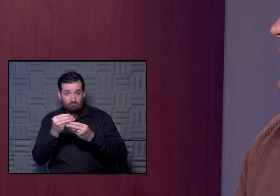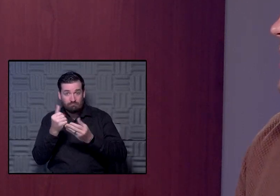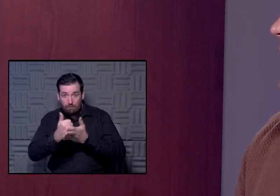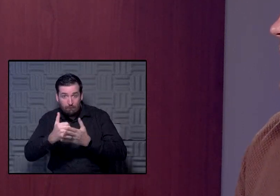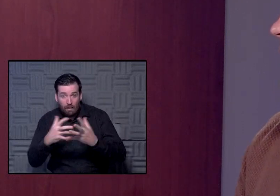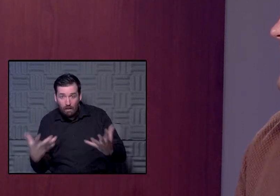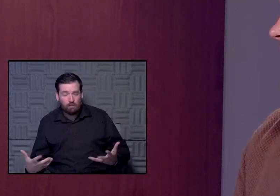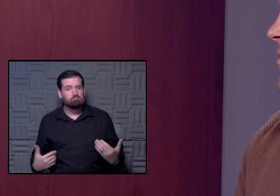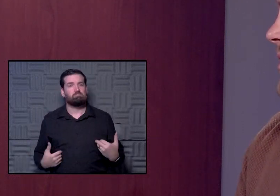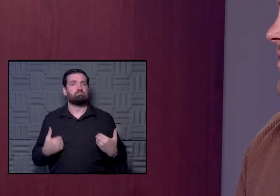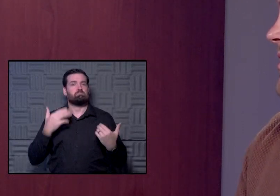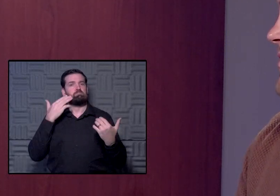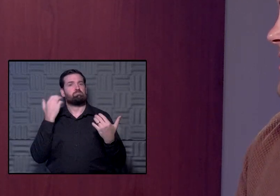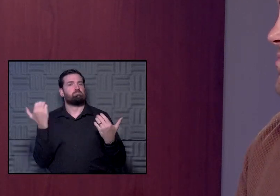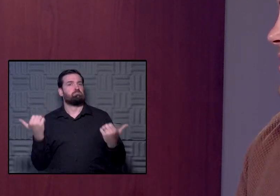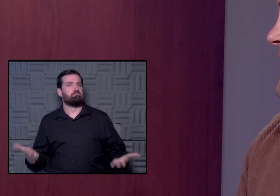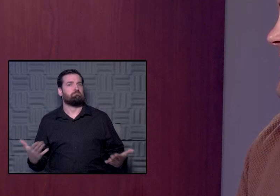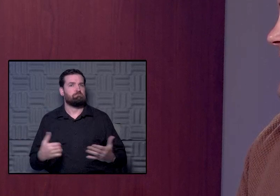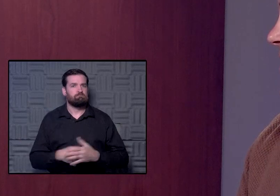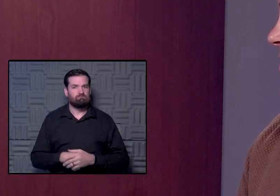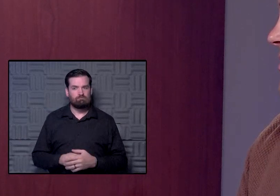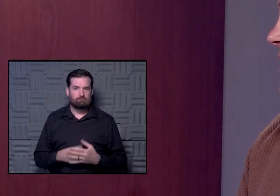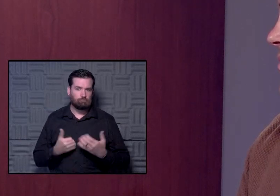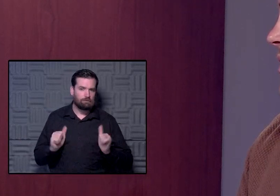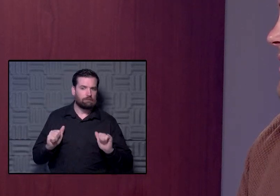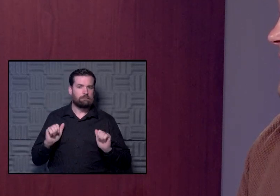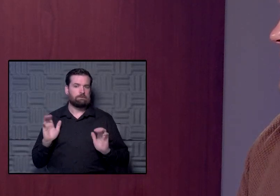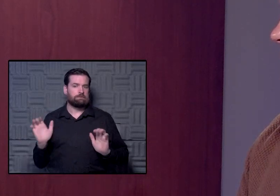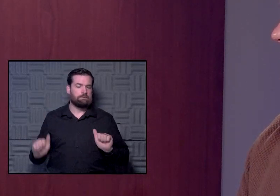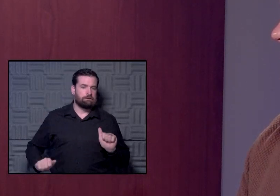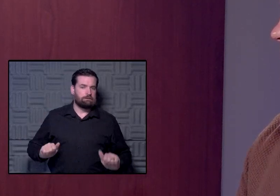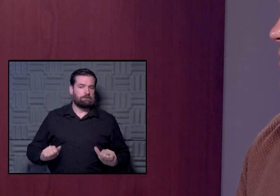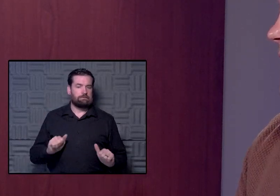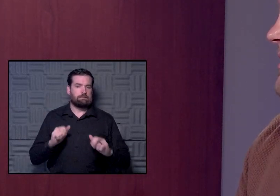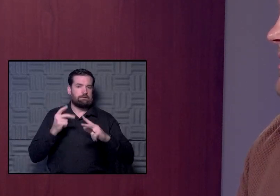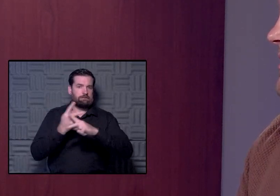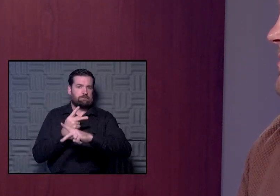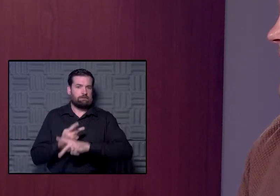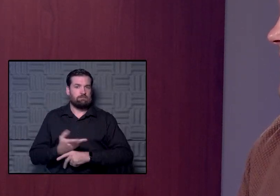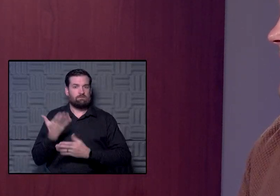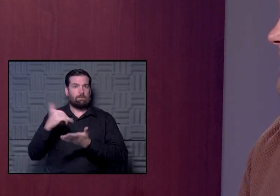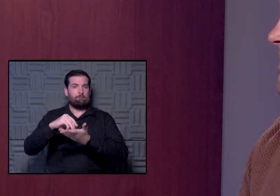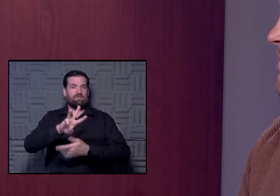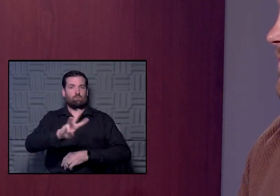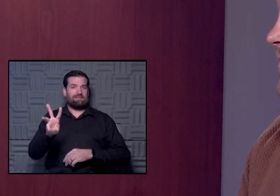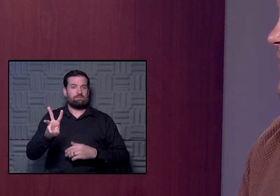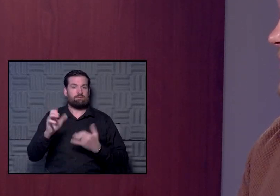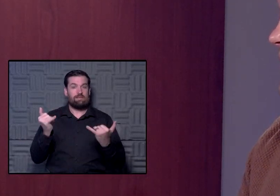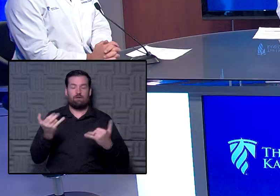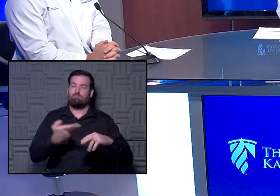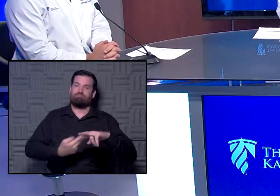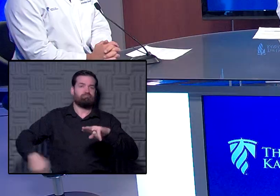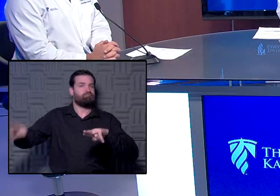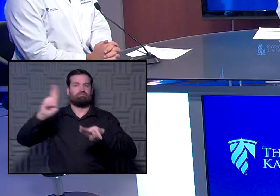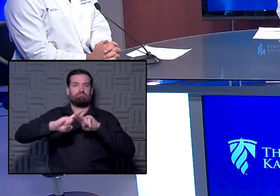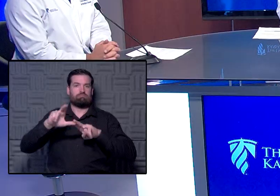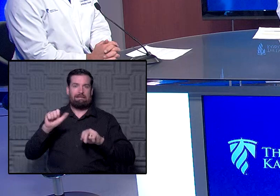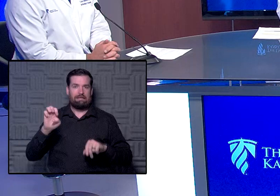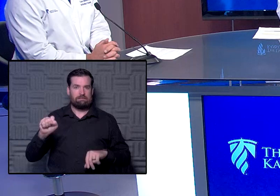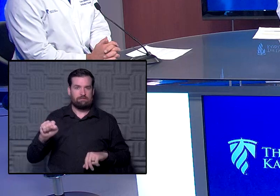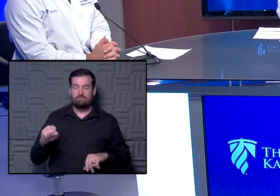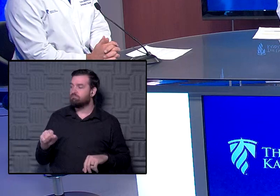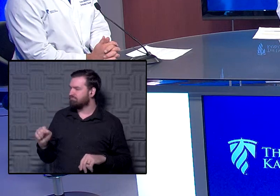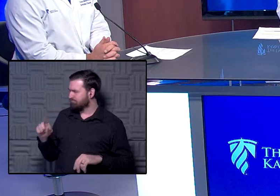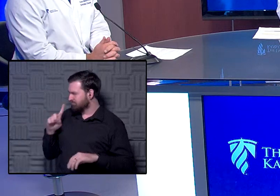So that's kind of a big focus for us, bracing now on what to expect with the Midwest spiking. And I think as far